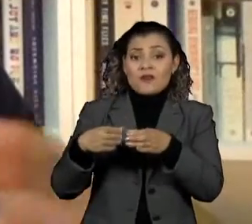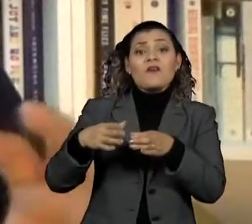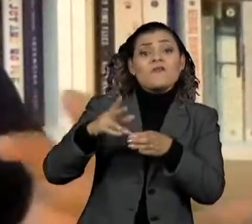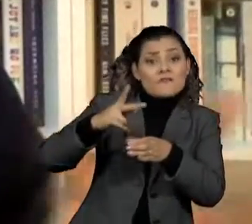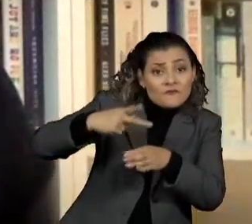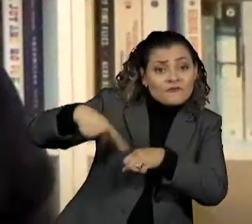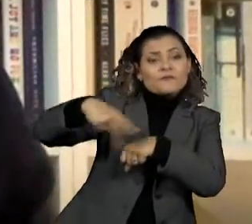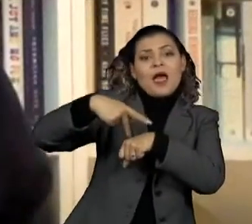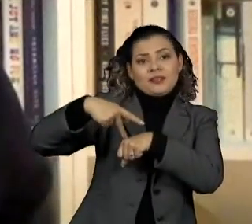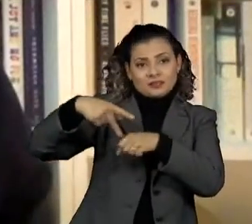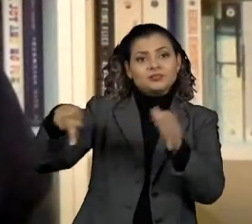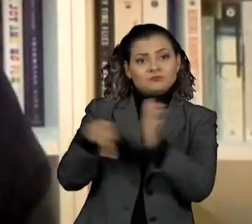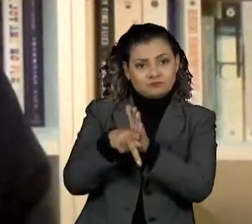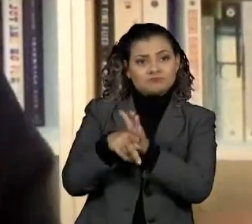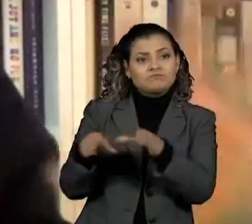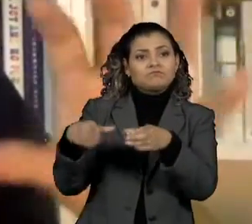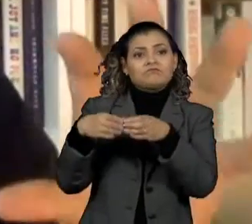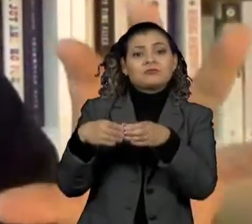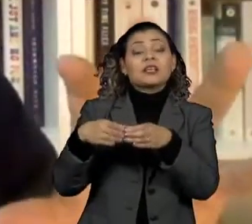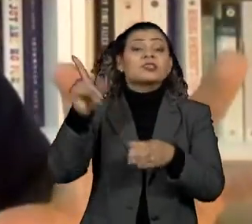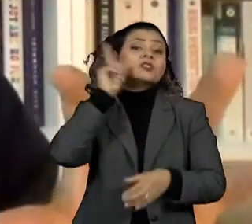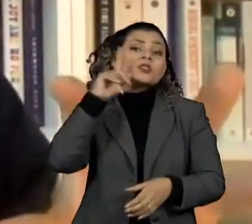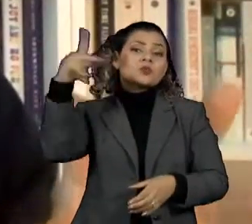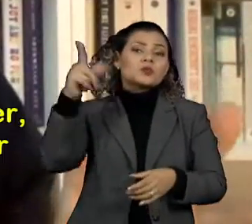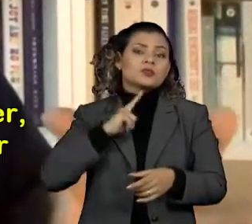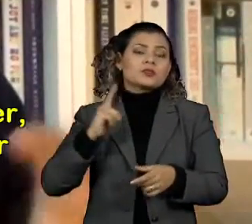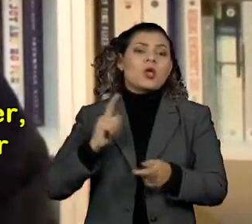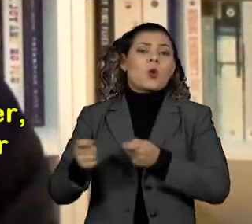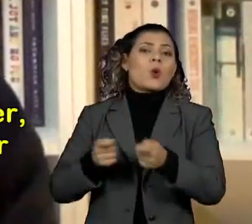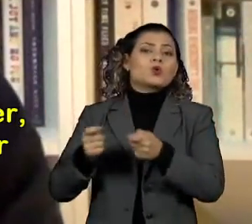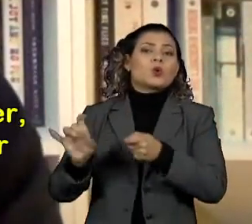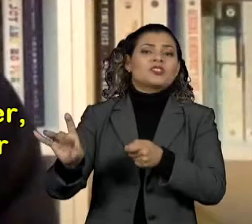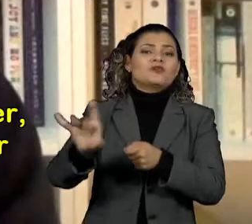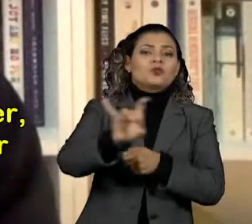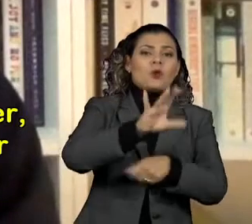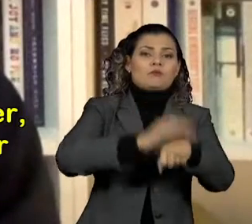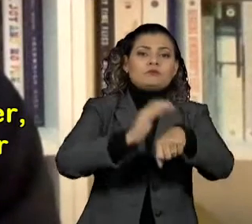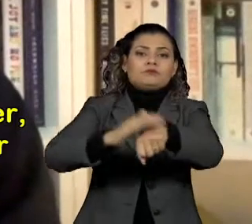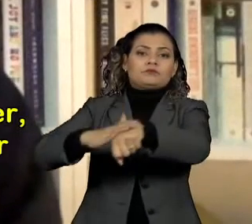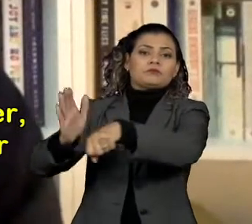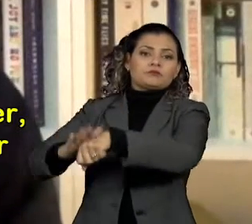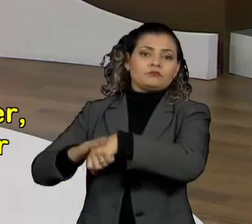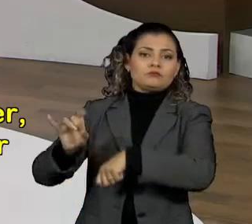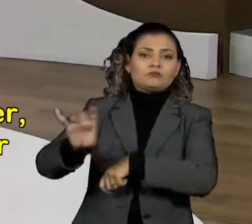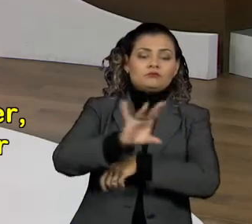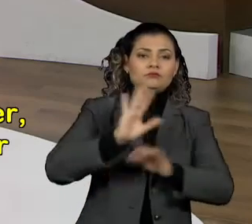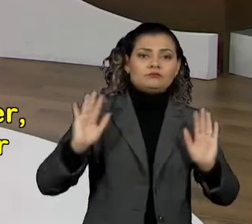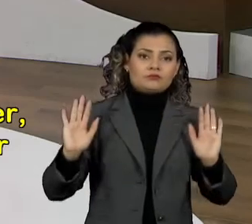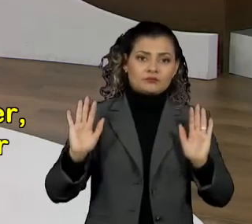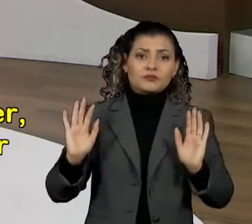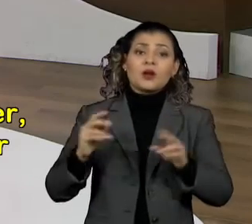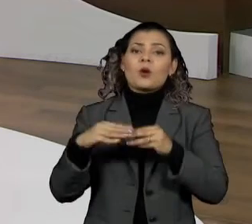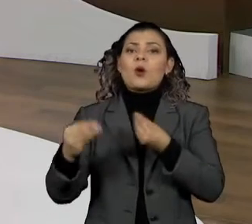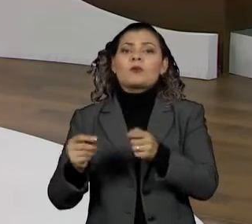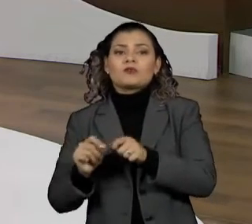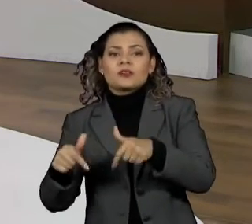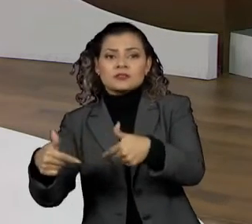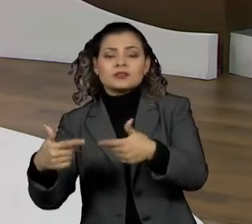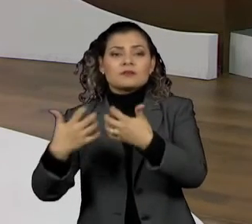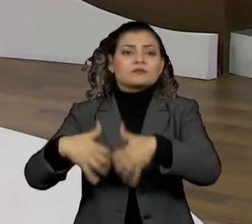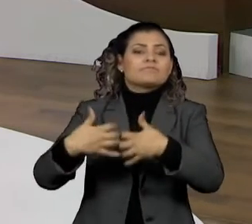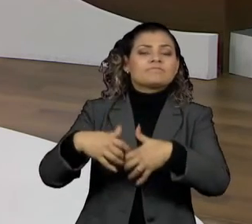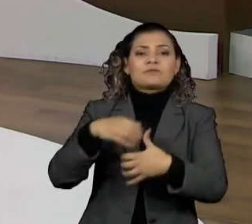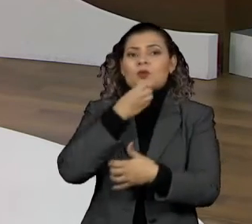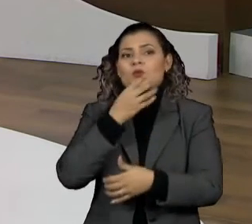federation, states have a lot of control, individual control about what to do and what not to do, and that has not worked in our favor in